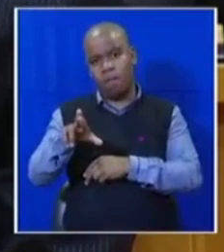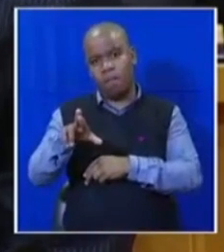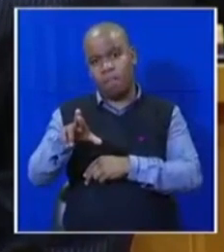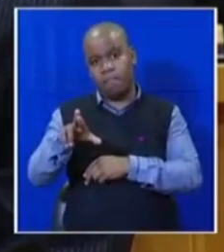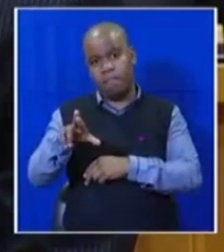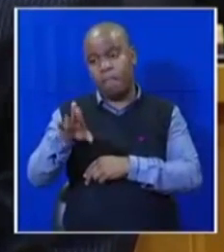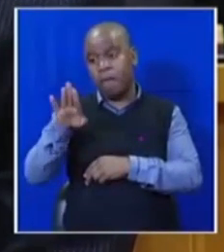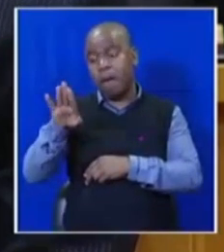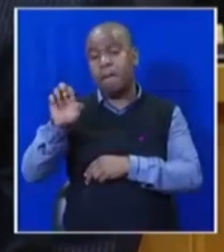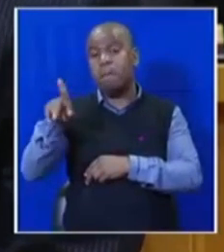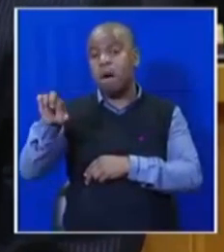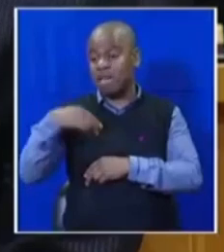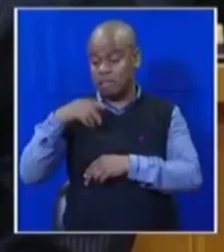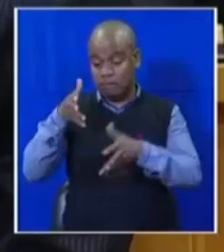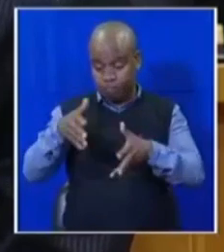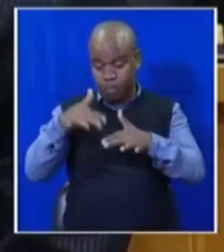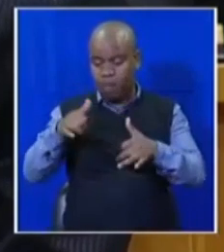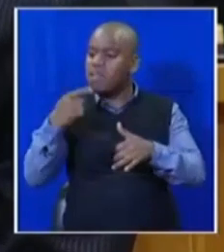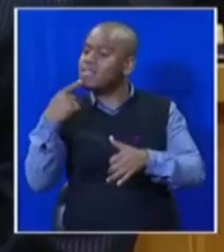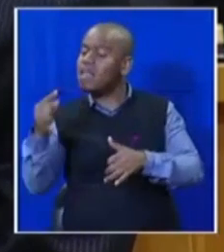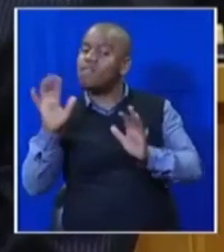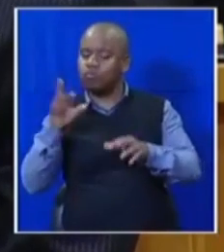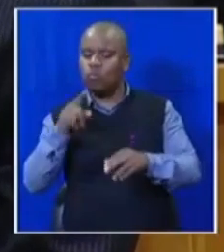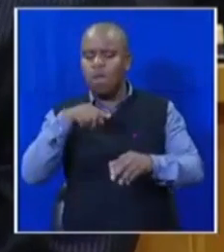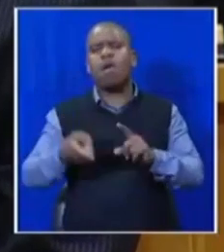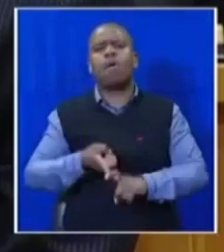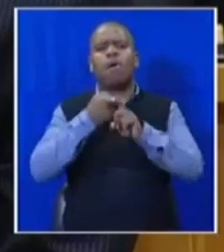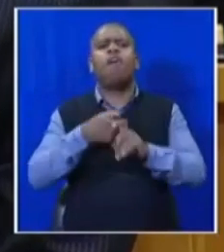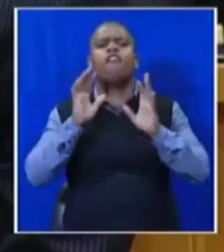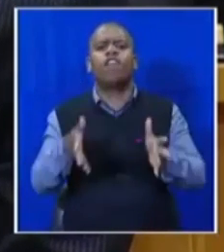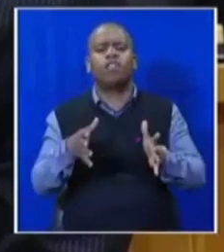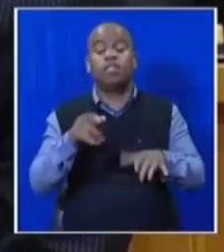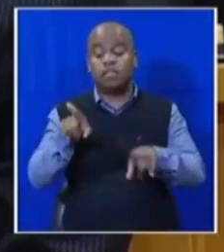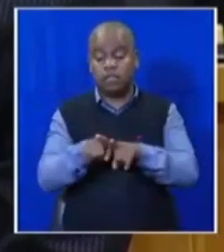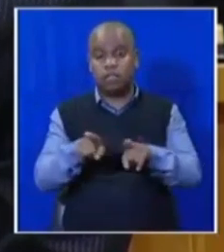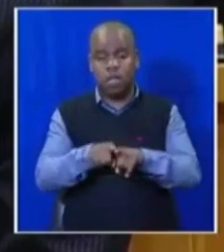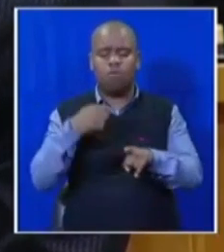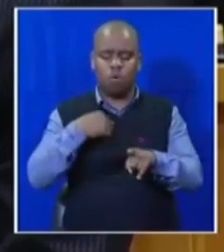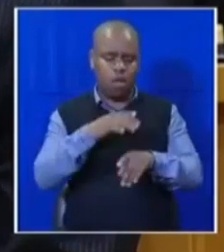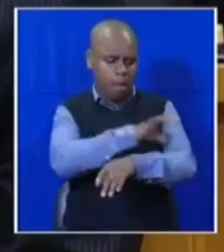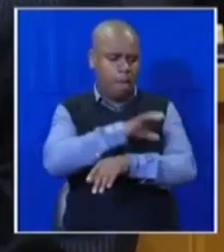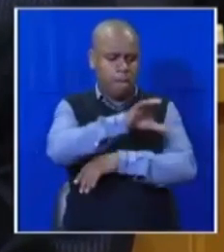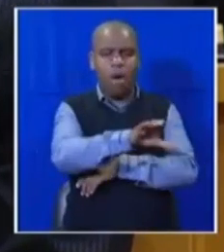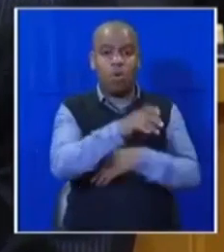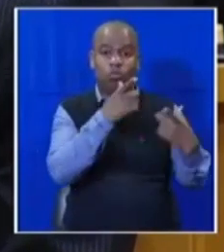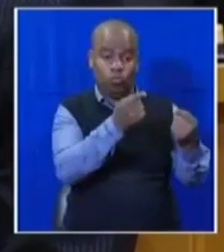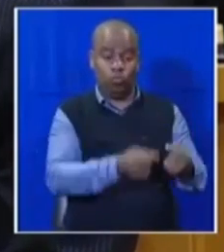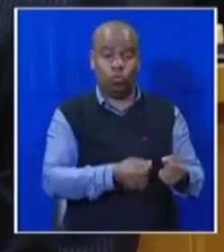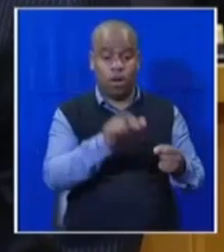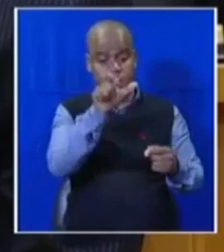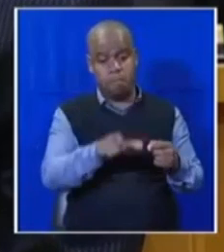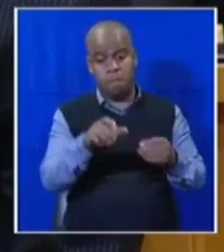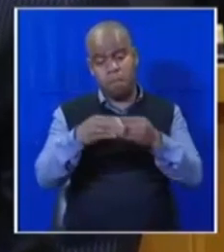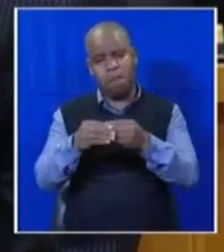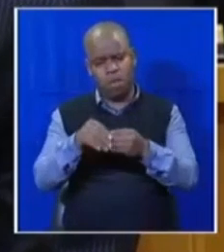and she was suspended from Parliament. And if we don't actually have a disciplinary committee that is empowered to be able to take action against